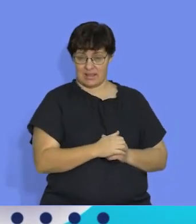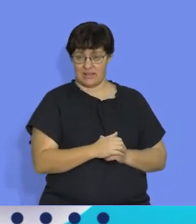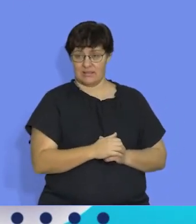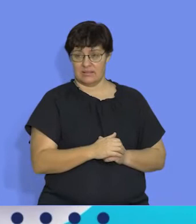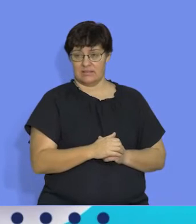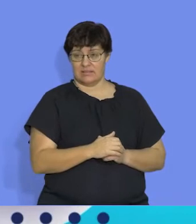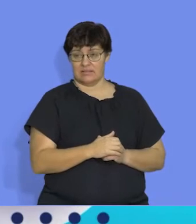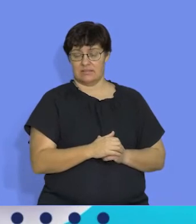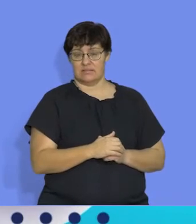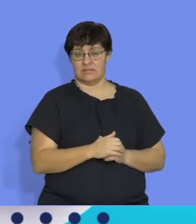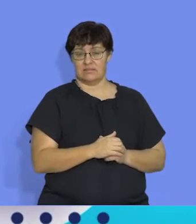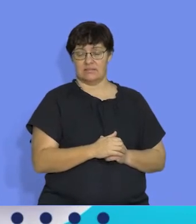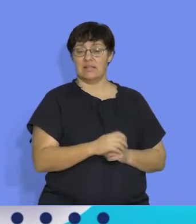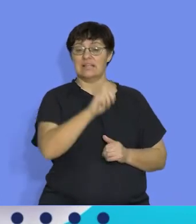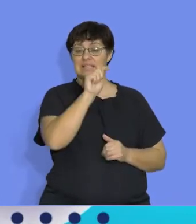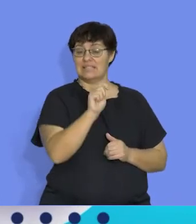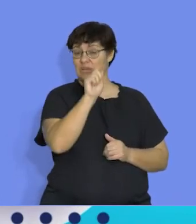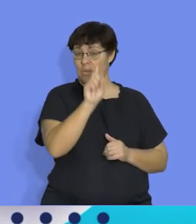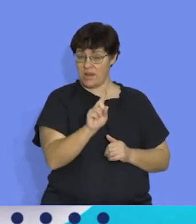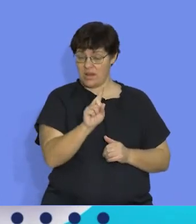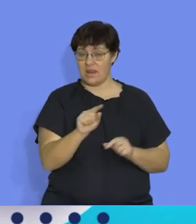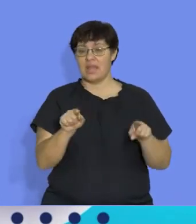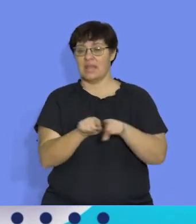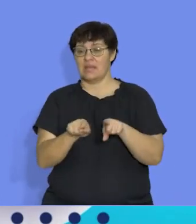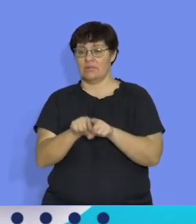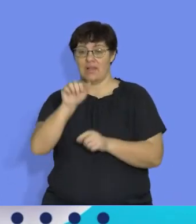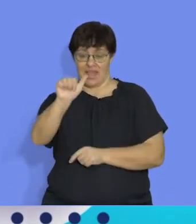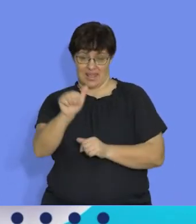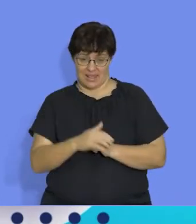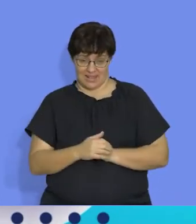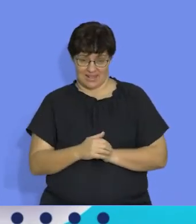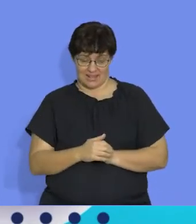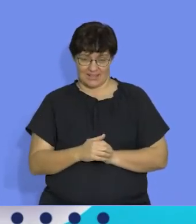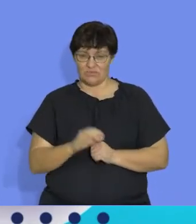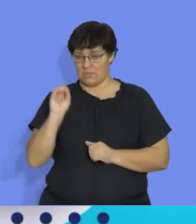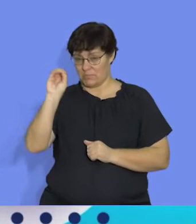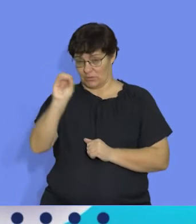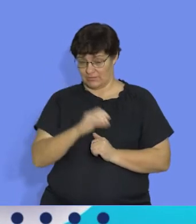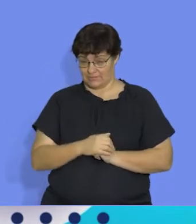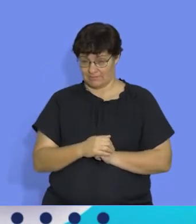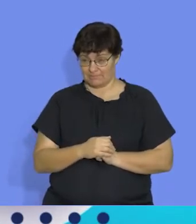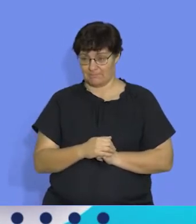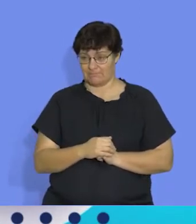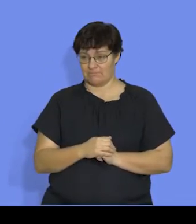So in this case, T1 would be equal to A. So I'm going to write that down.